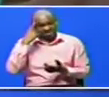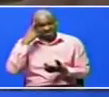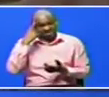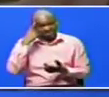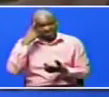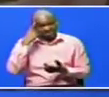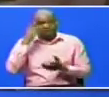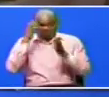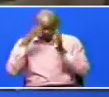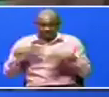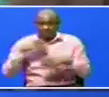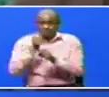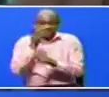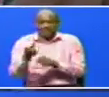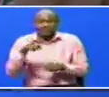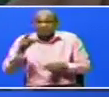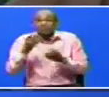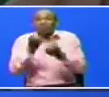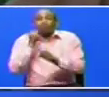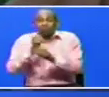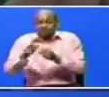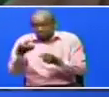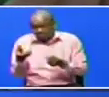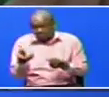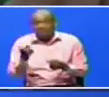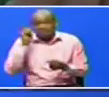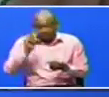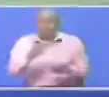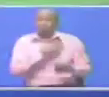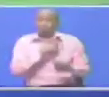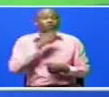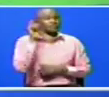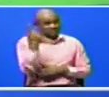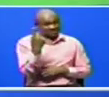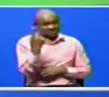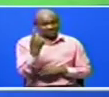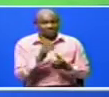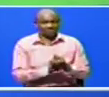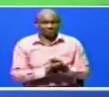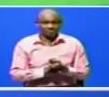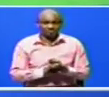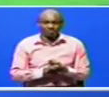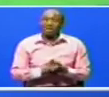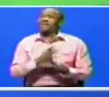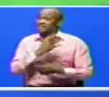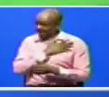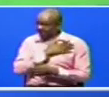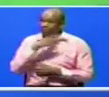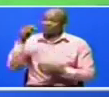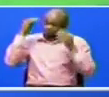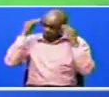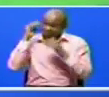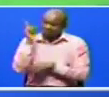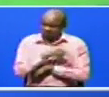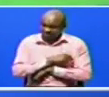of the officers in terms of what they needed to have done. They needed to have actually consulted. So Nasser has moved to court, the Supreme Court